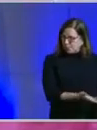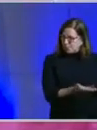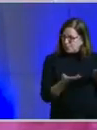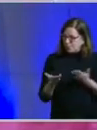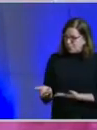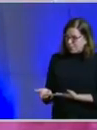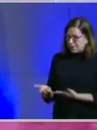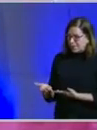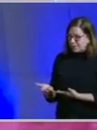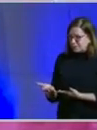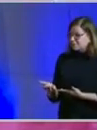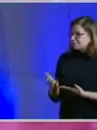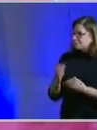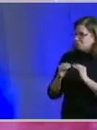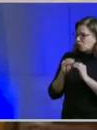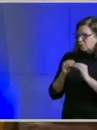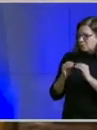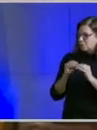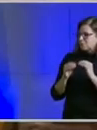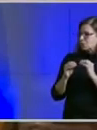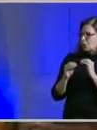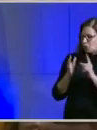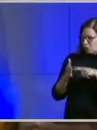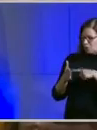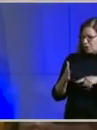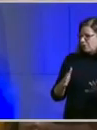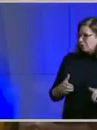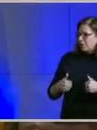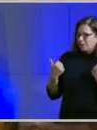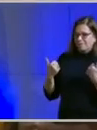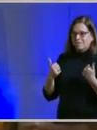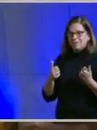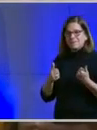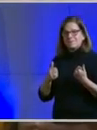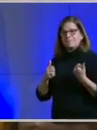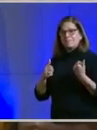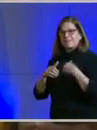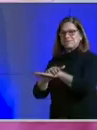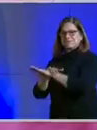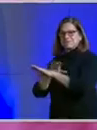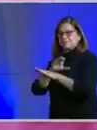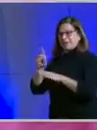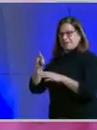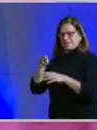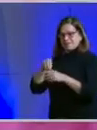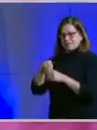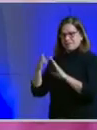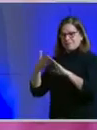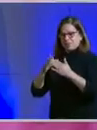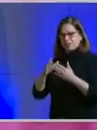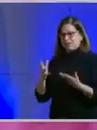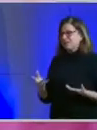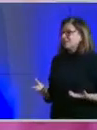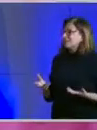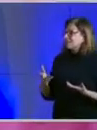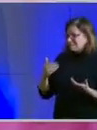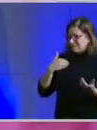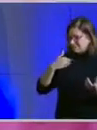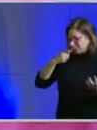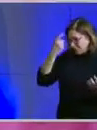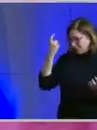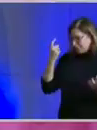trauma and the populations that they're touching, the work that we're doing in schools around addressing trauma in those classrooms,